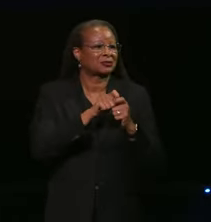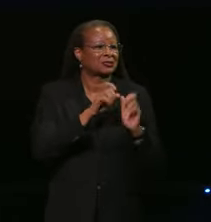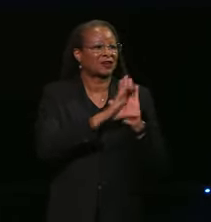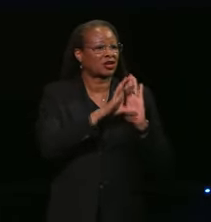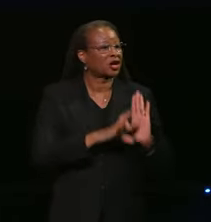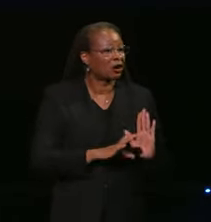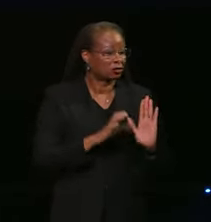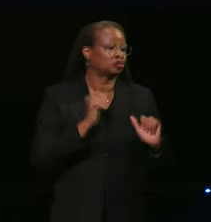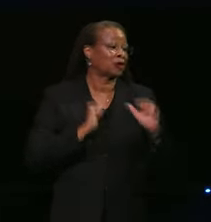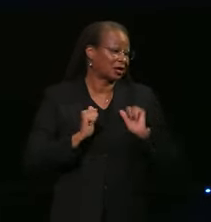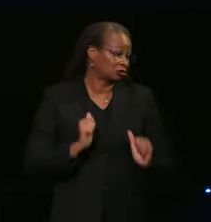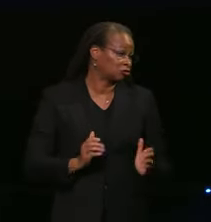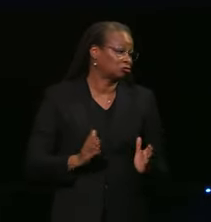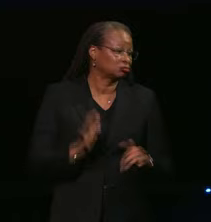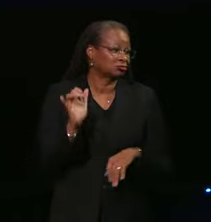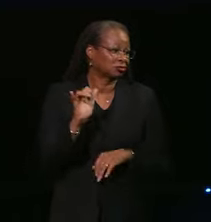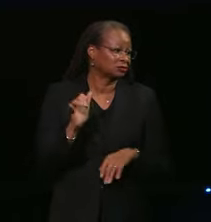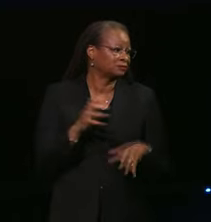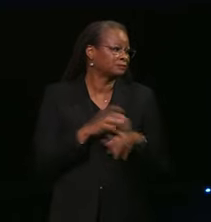actor,